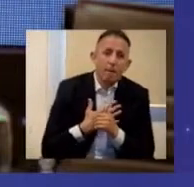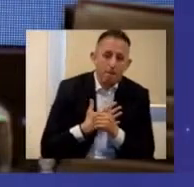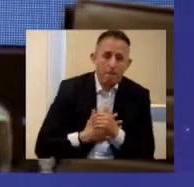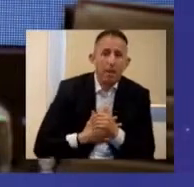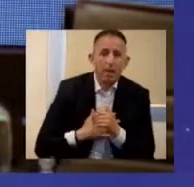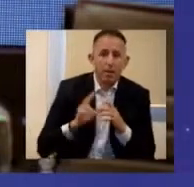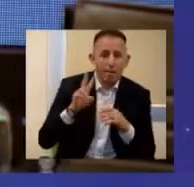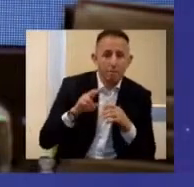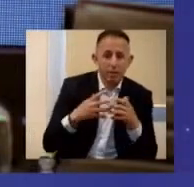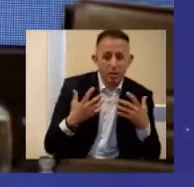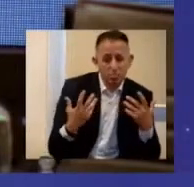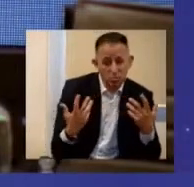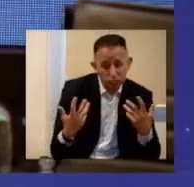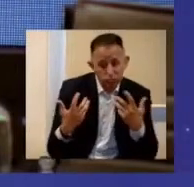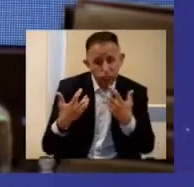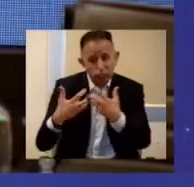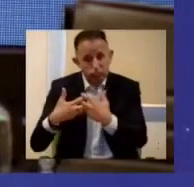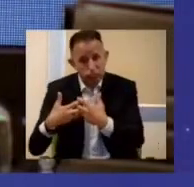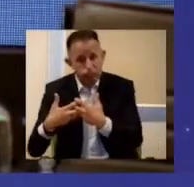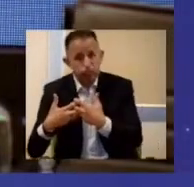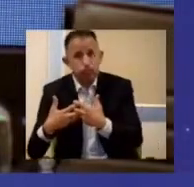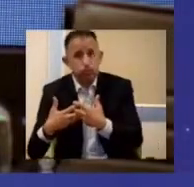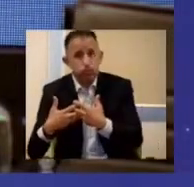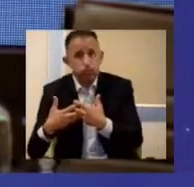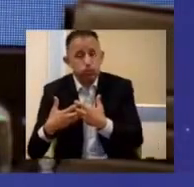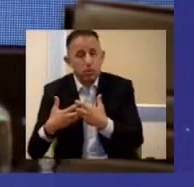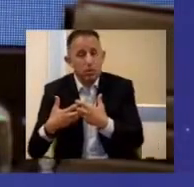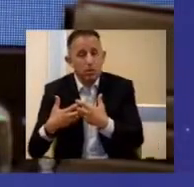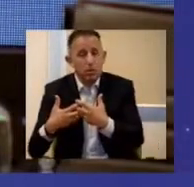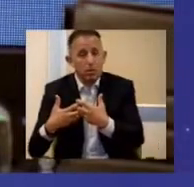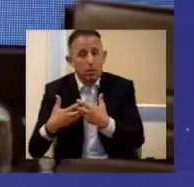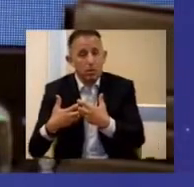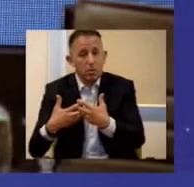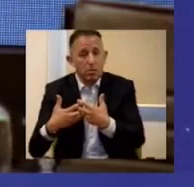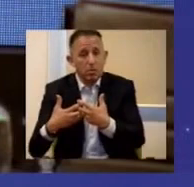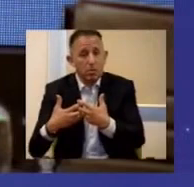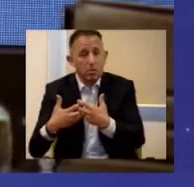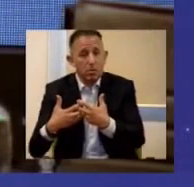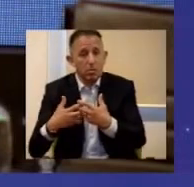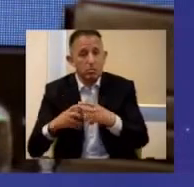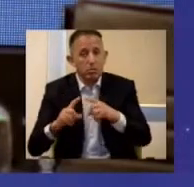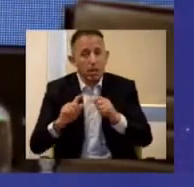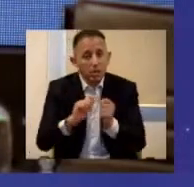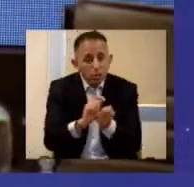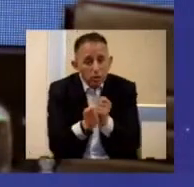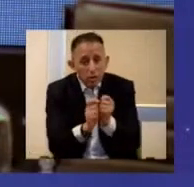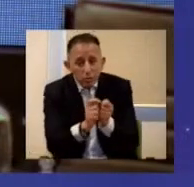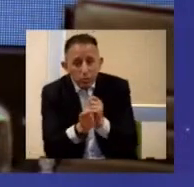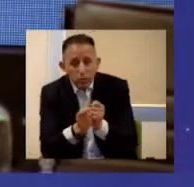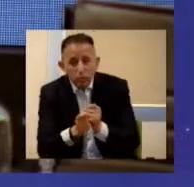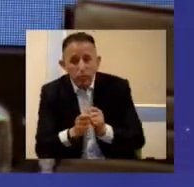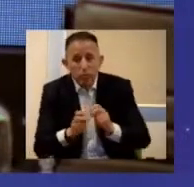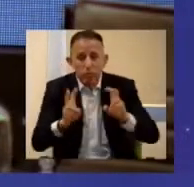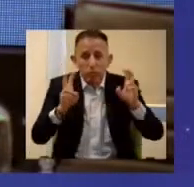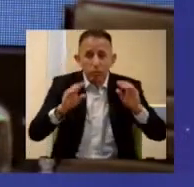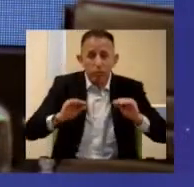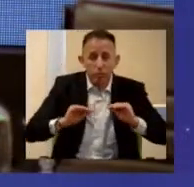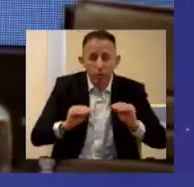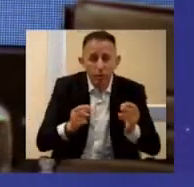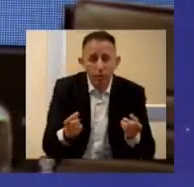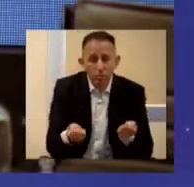and to be prepared to a whole transformation to incorporate artificial intelligence in a